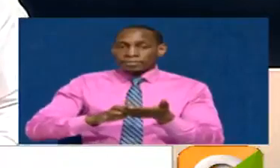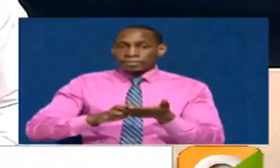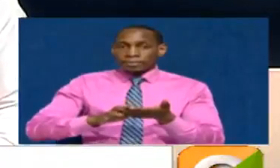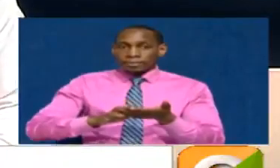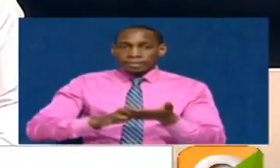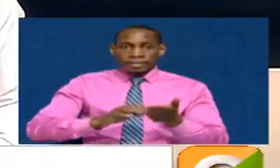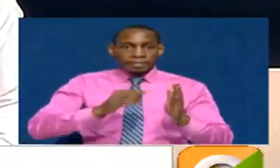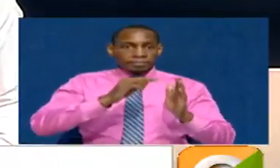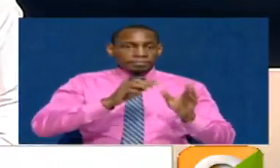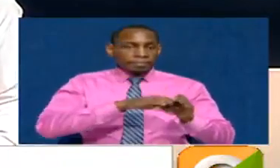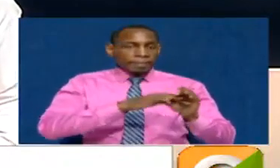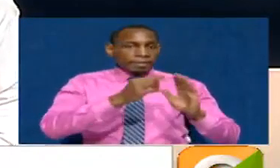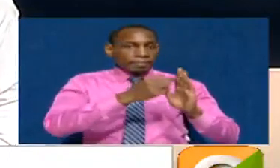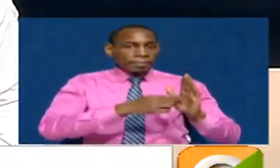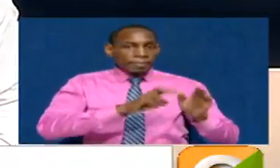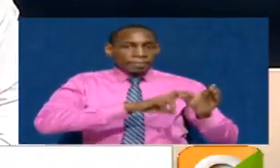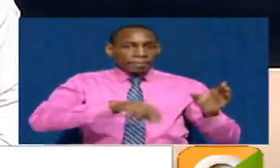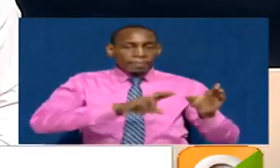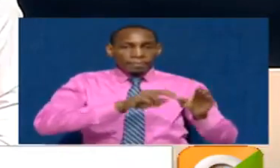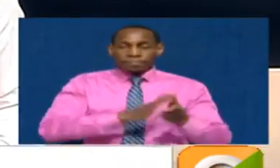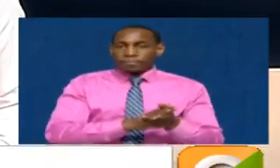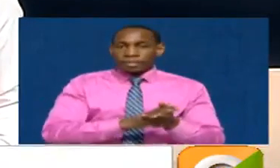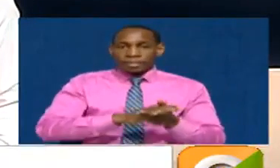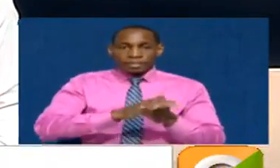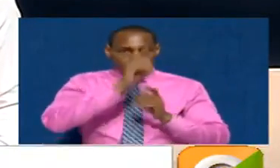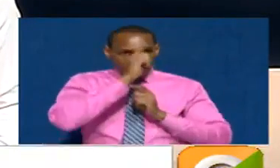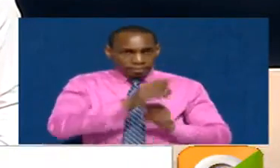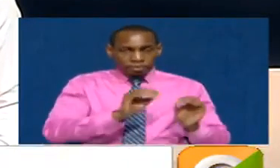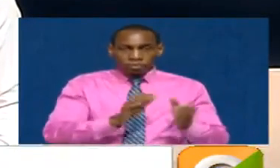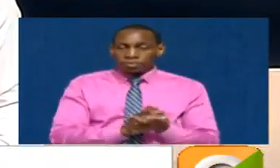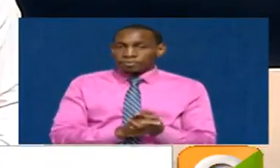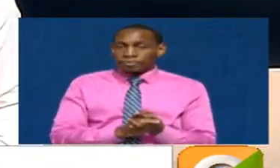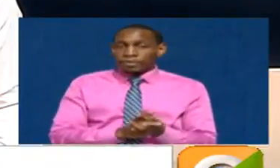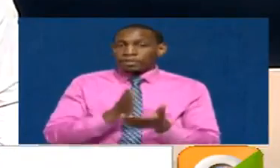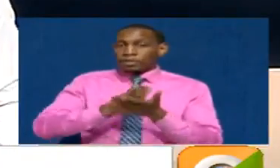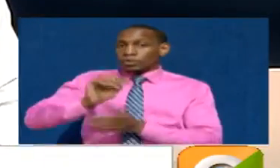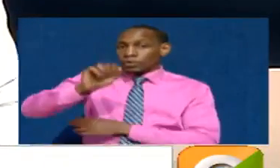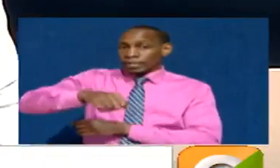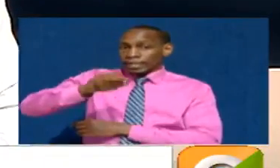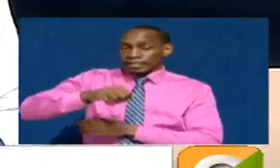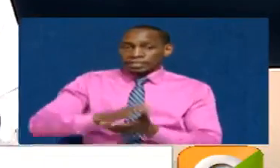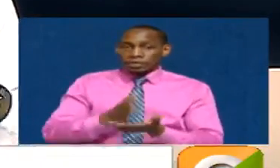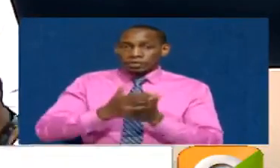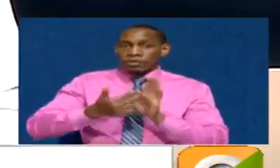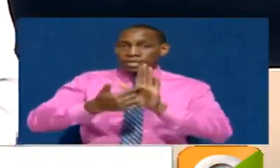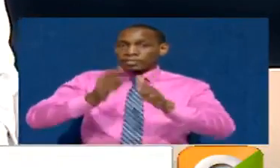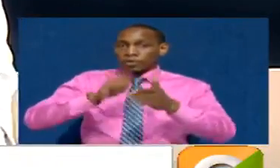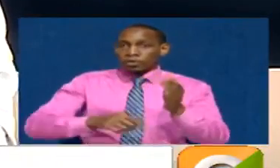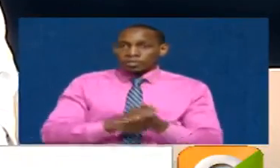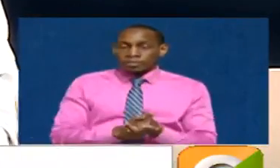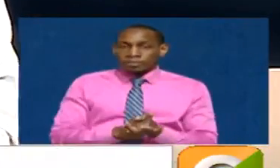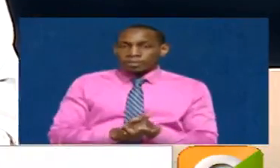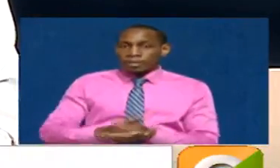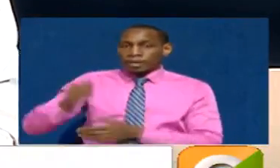its membership, is downright disingenuous. And yes, it is one more demonstration of the vanity